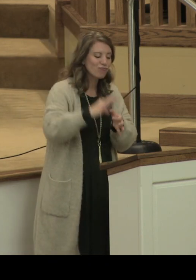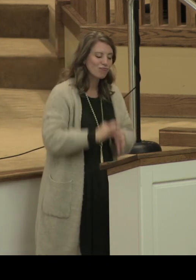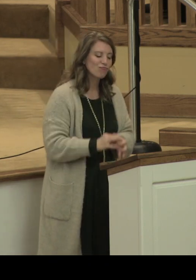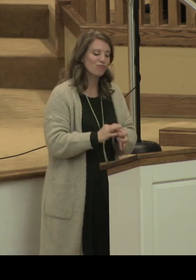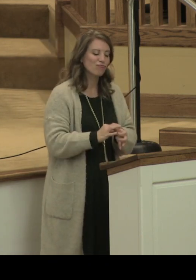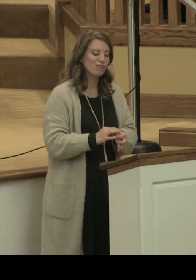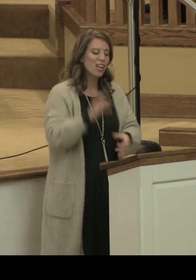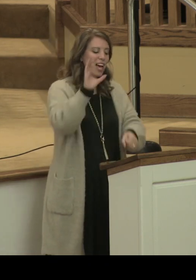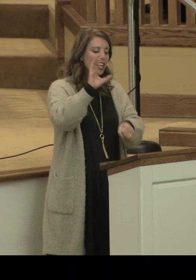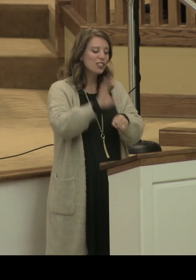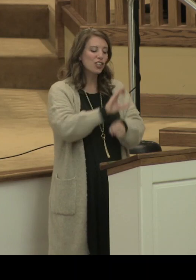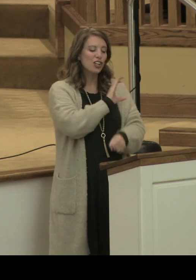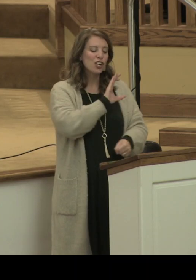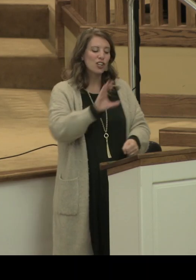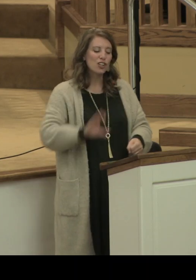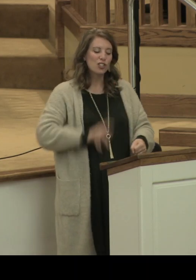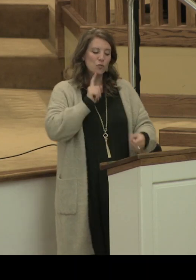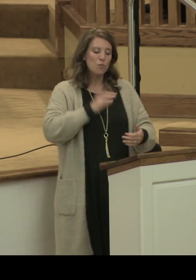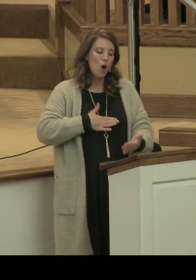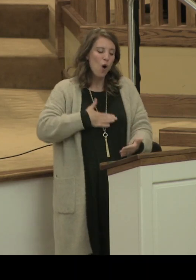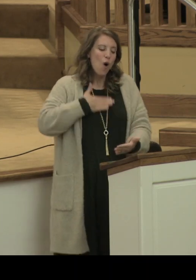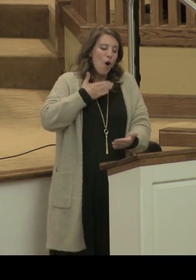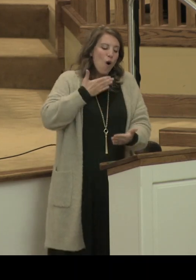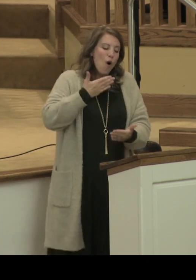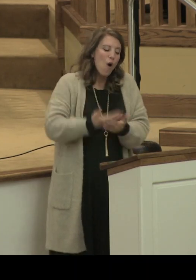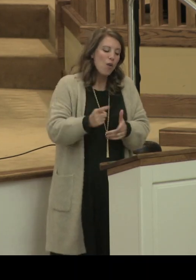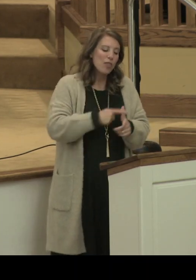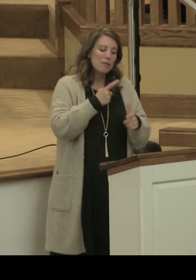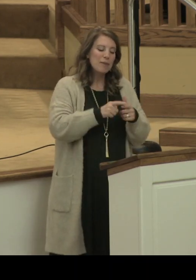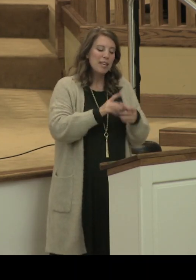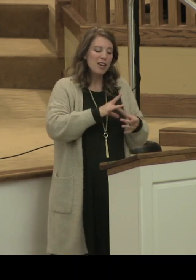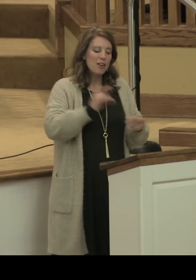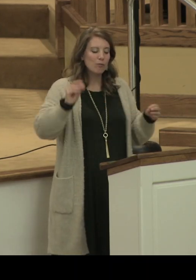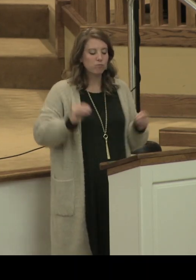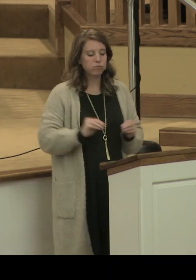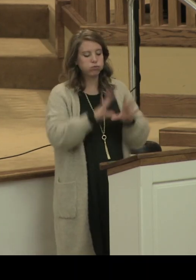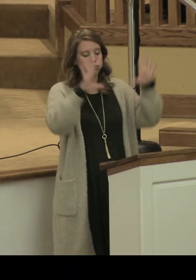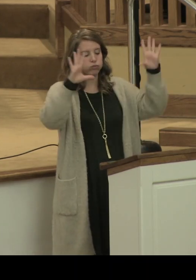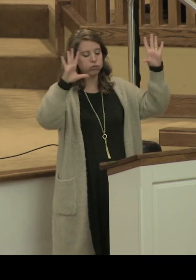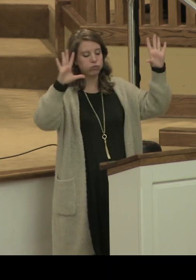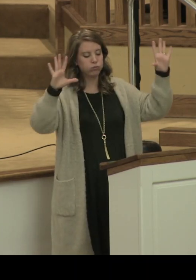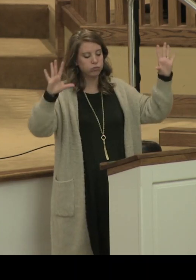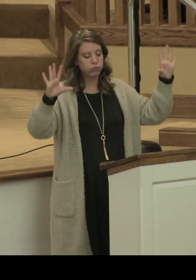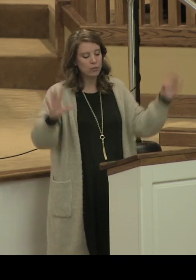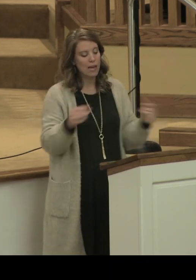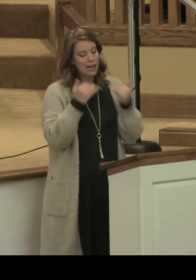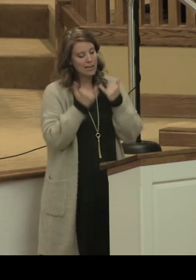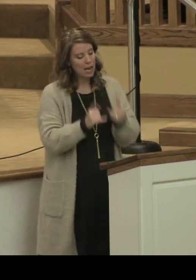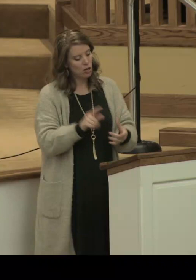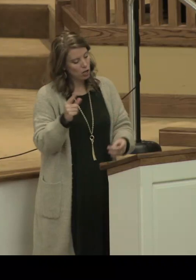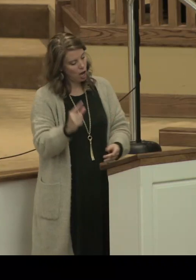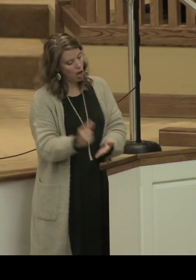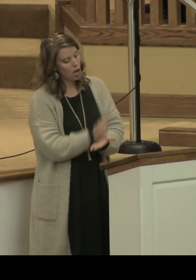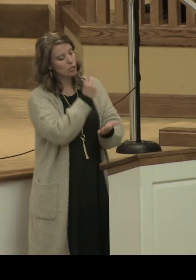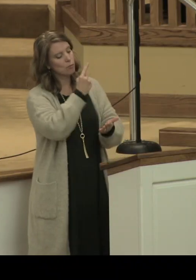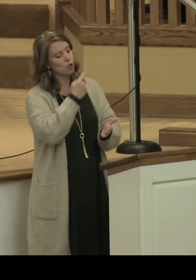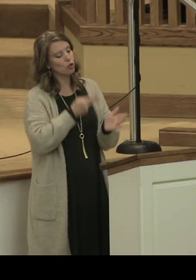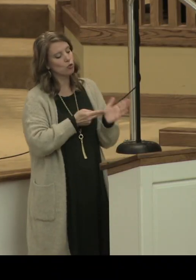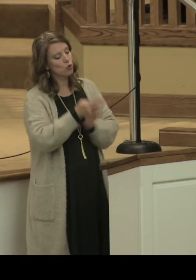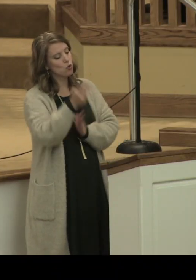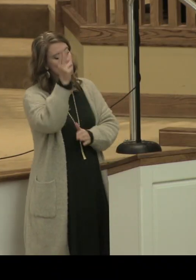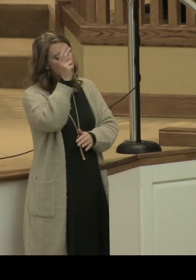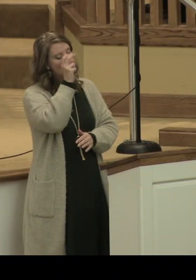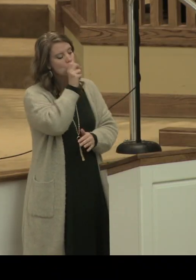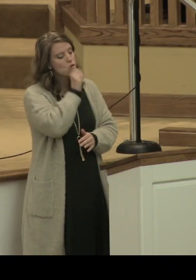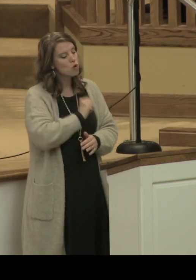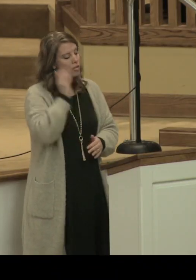restored. And the church of Christ was born, then the Spirit lit the flame. Now this gospel truth